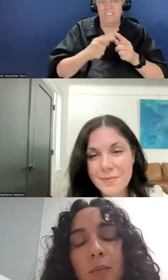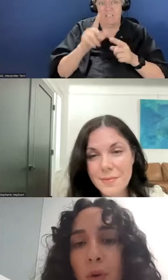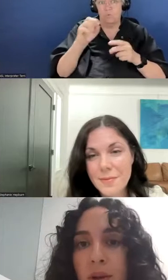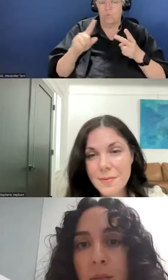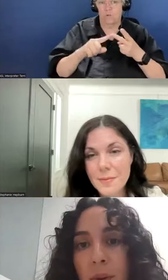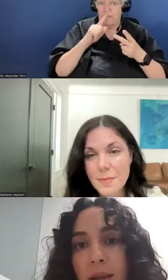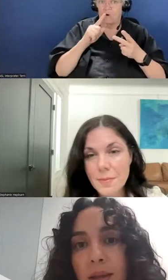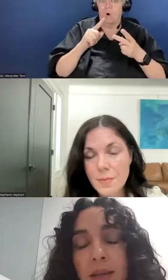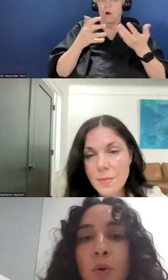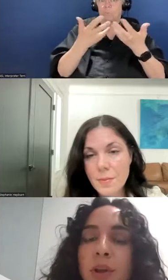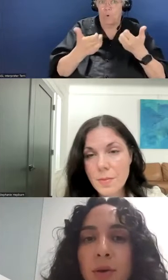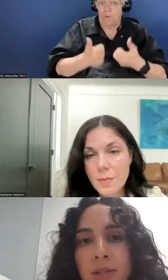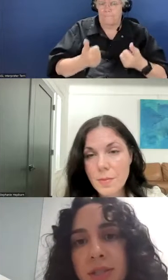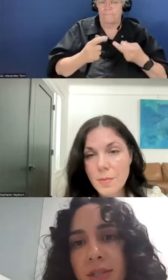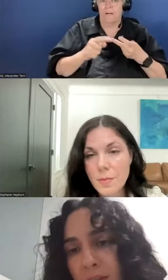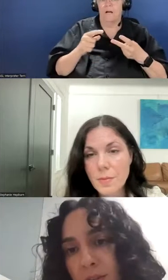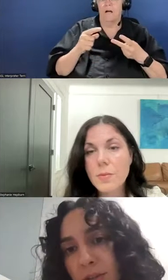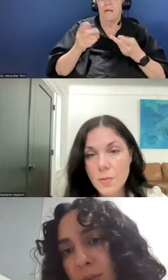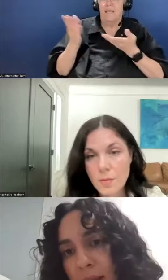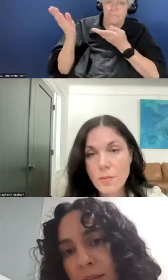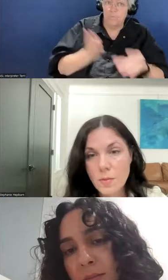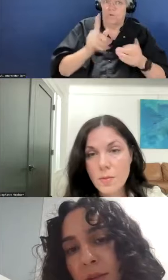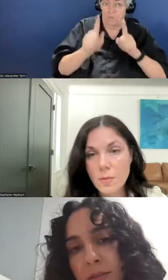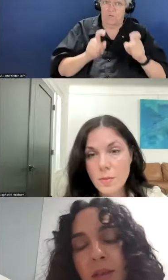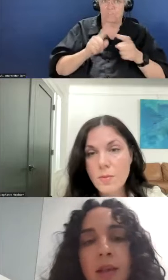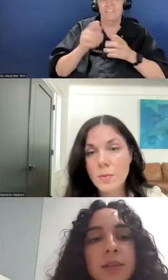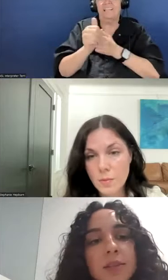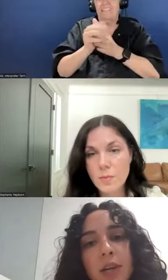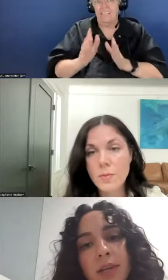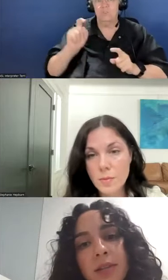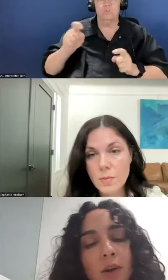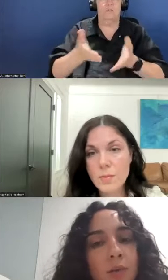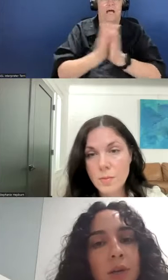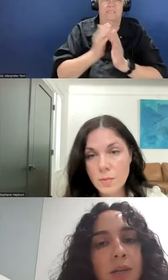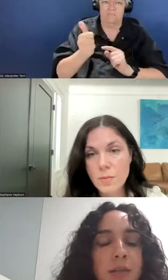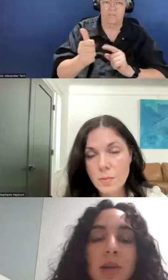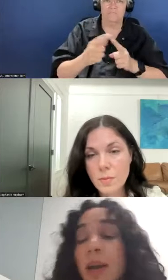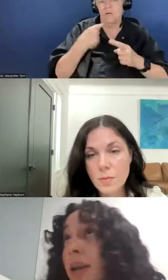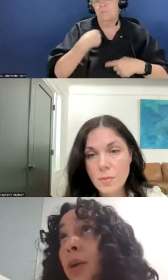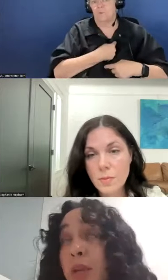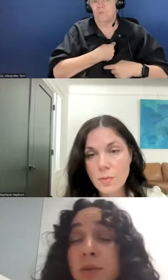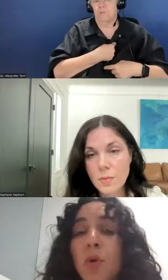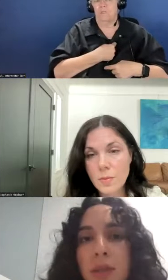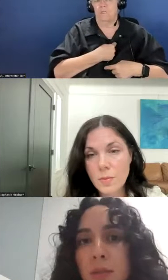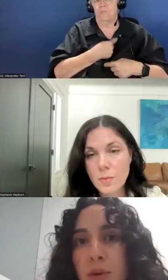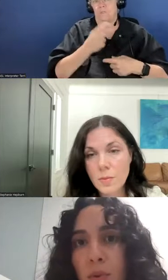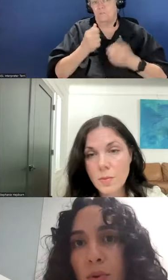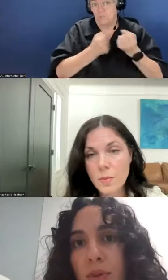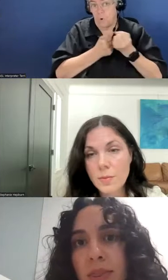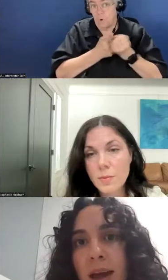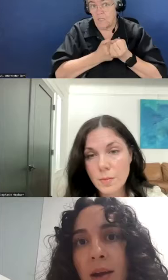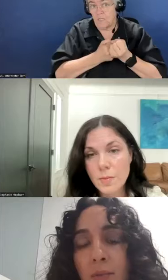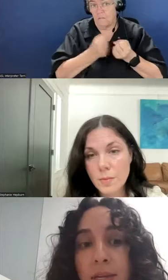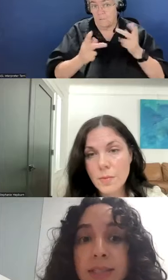are broken up by important questions that leaders should be asking themselves, such as, are we supporting the